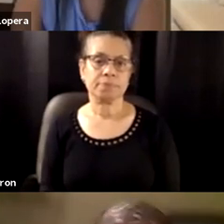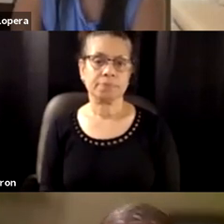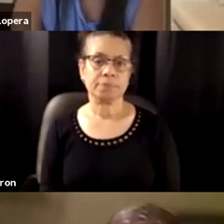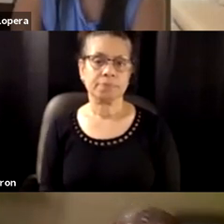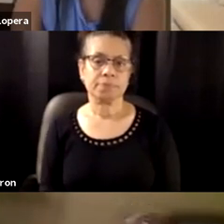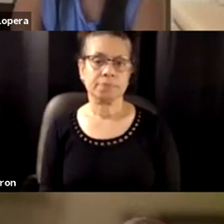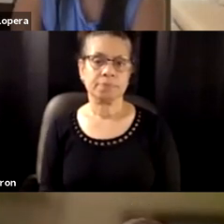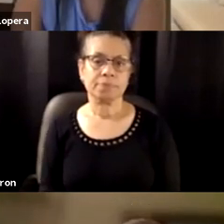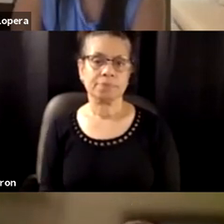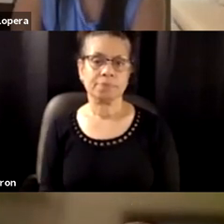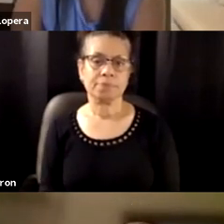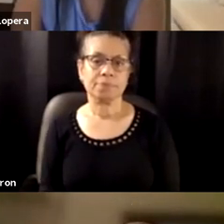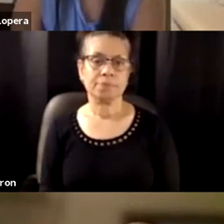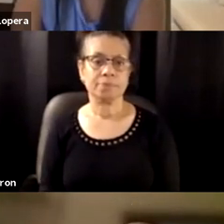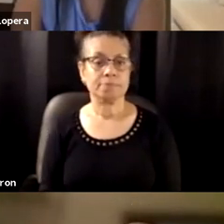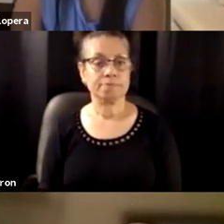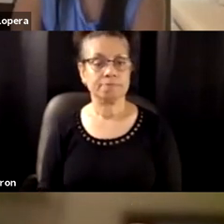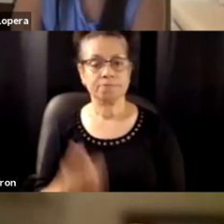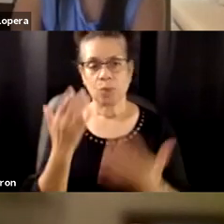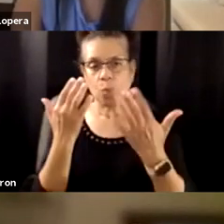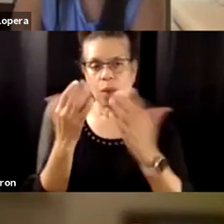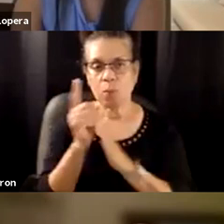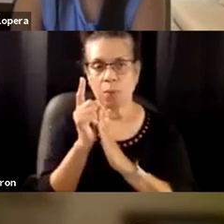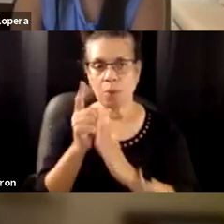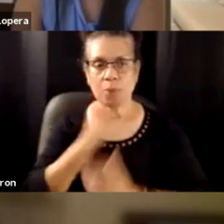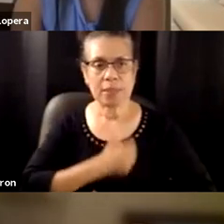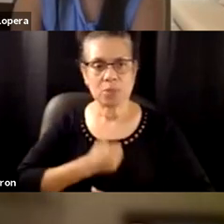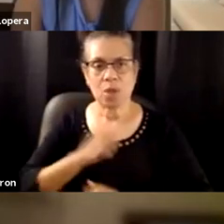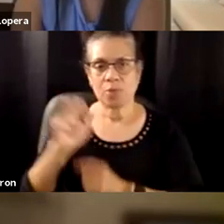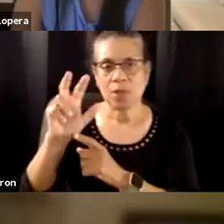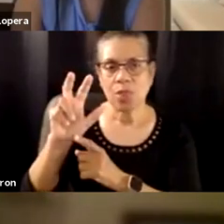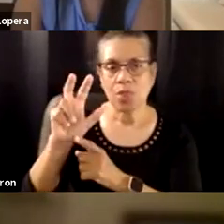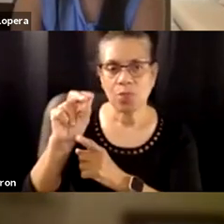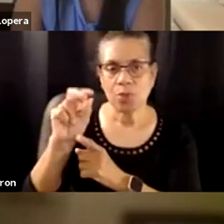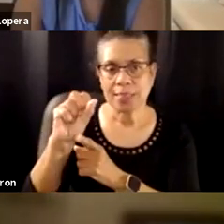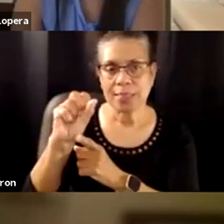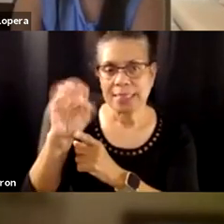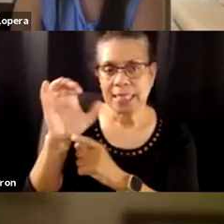just need 30 more seconds and i should be with you with this slide i apologize okay thank you